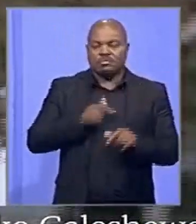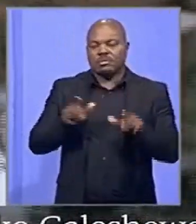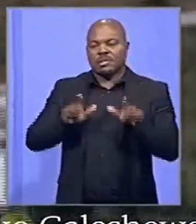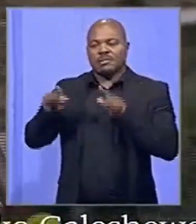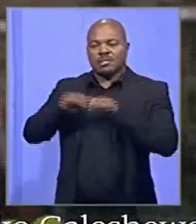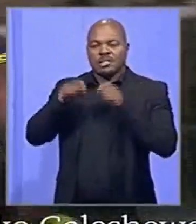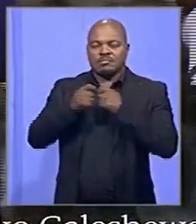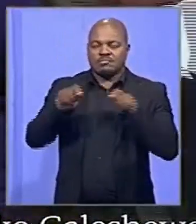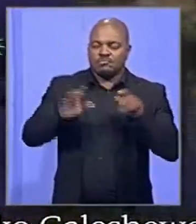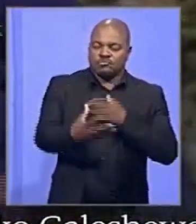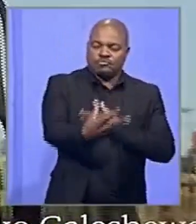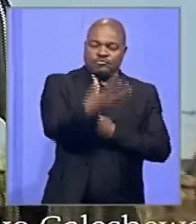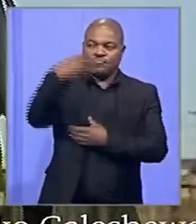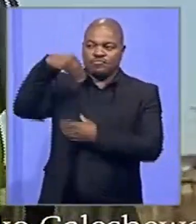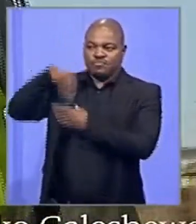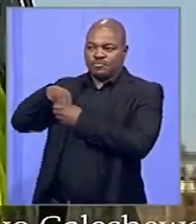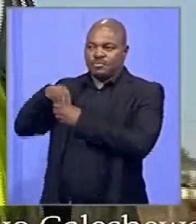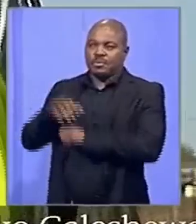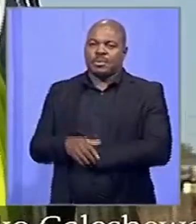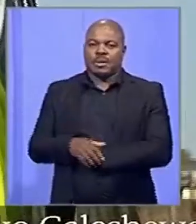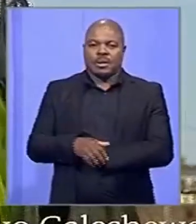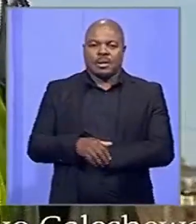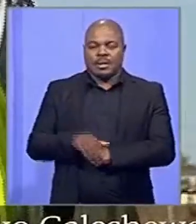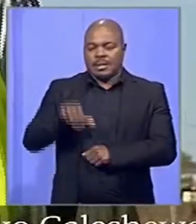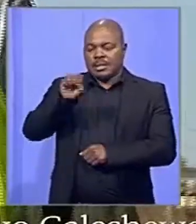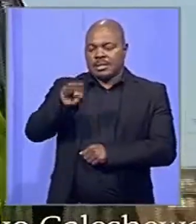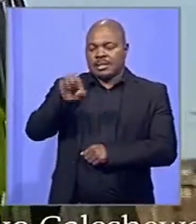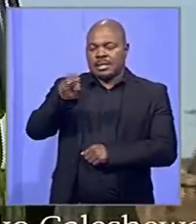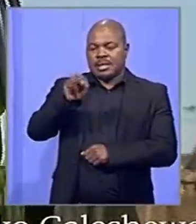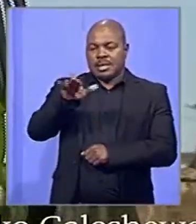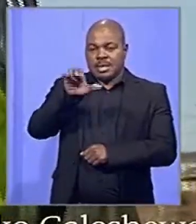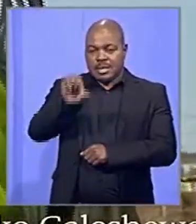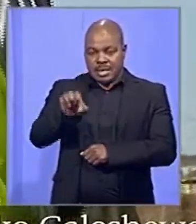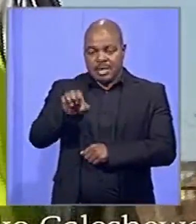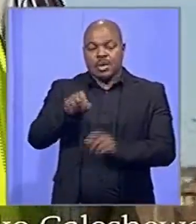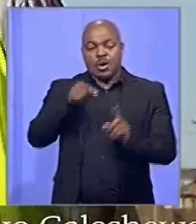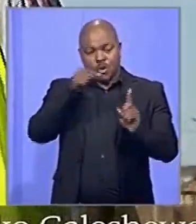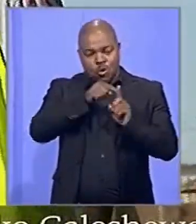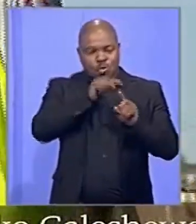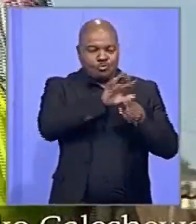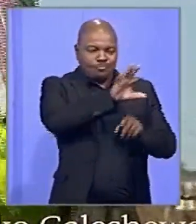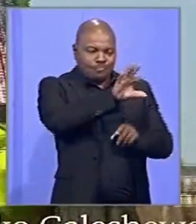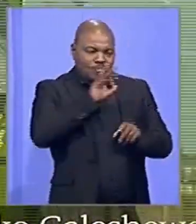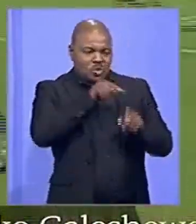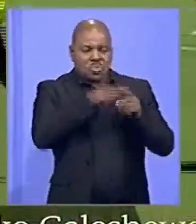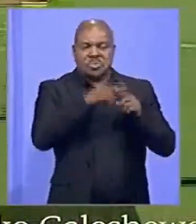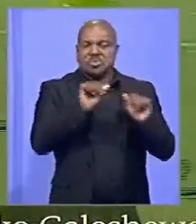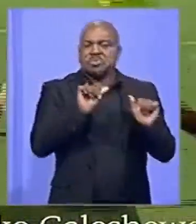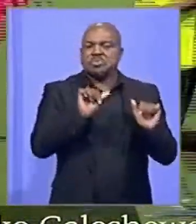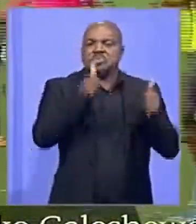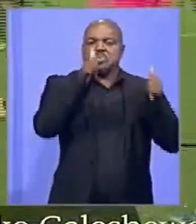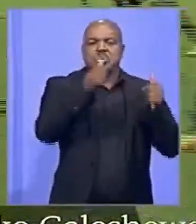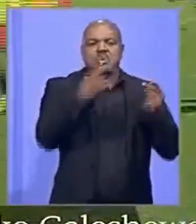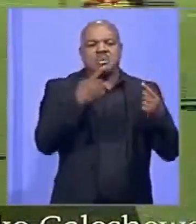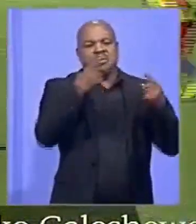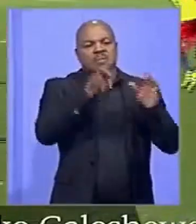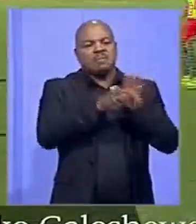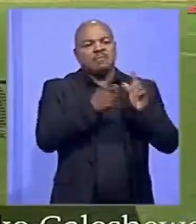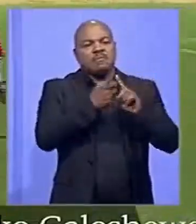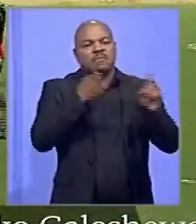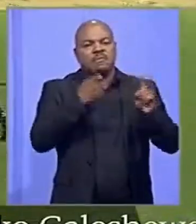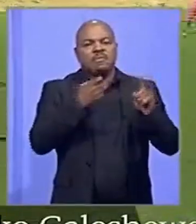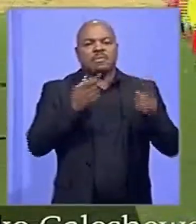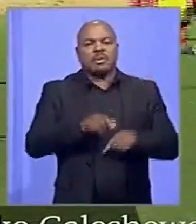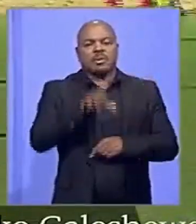sa Mamelodi Sundowns. Phenyo Senye ke e mong ya ileng a kgethwa jwalo ka sebapadi se hlwahlwa ho ya emela lebatowa la Sol